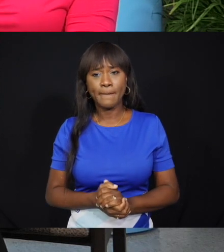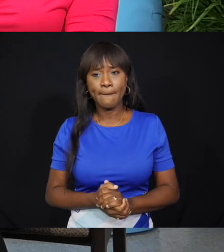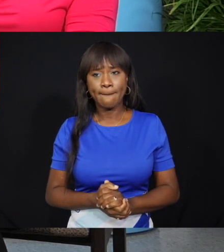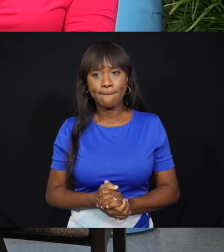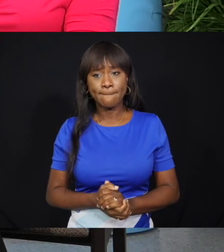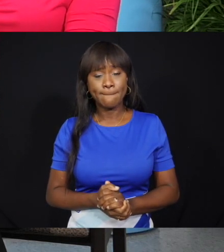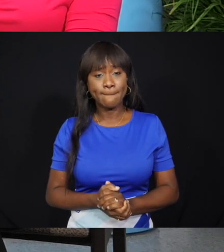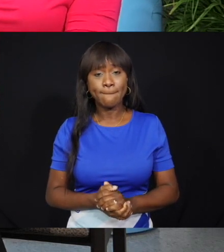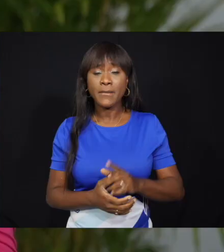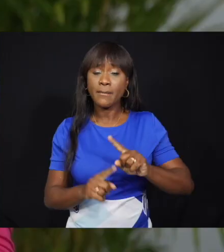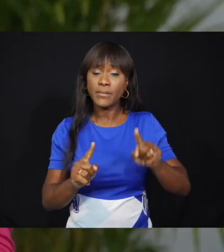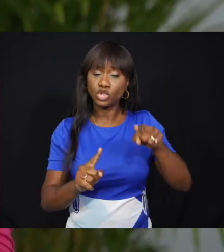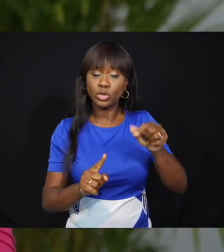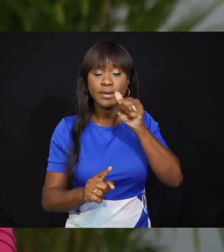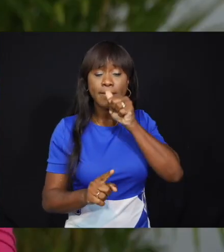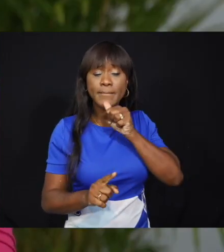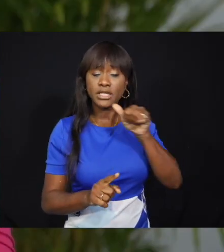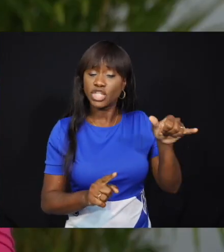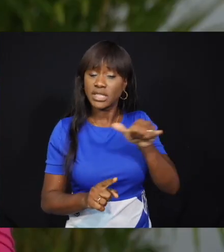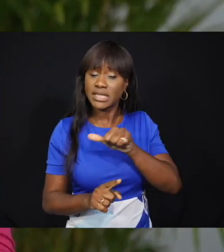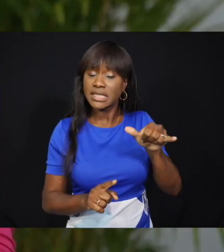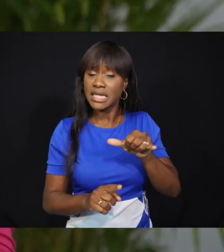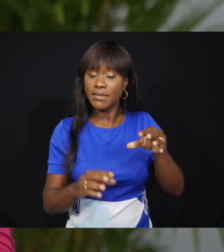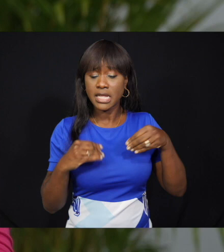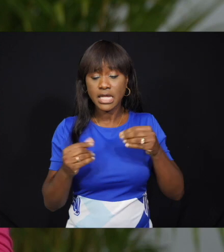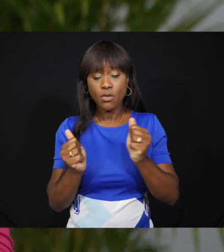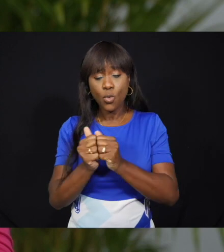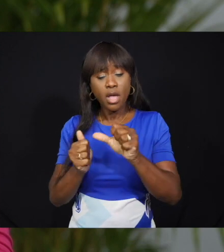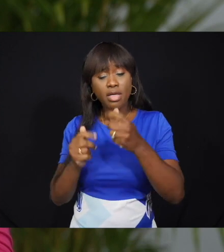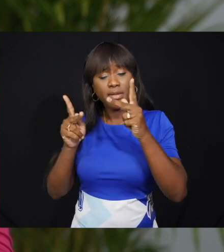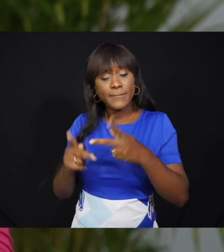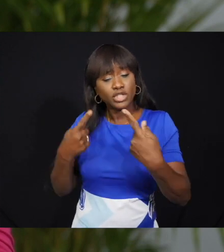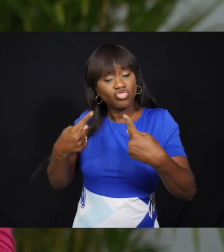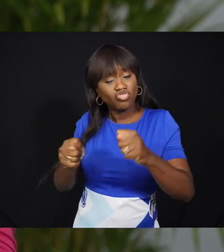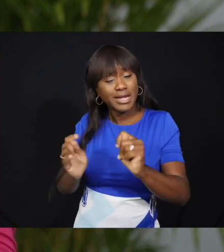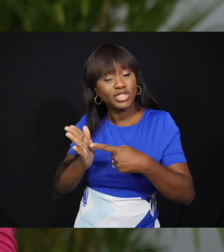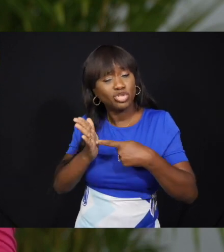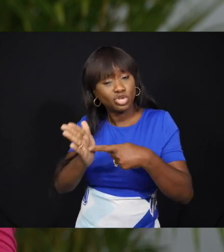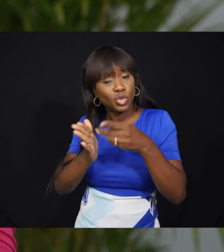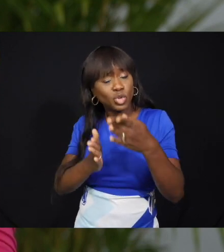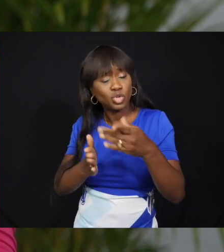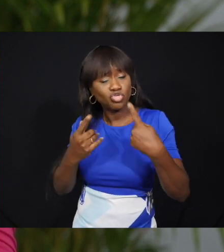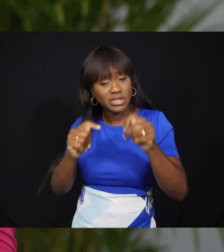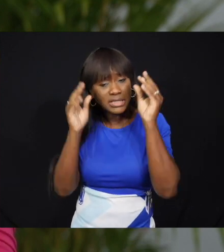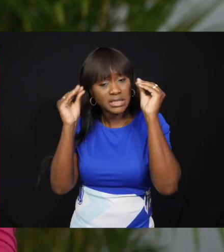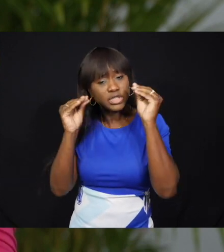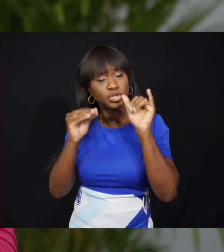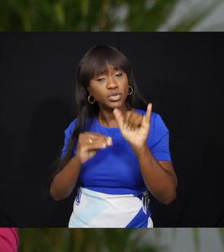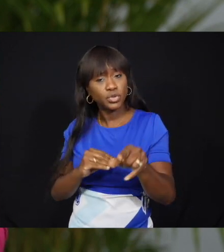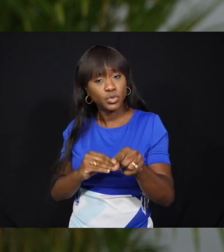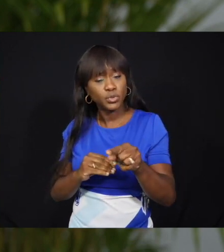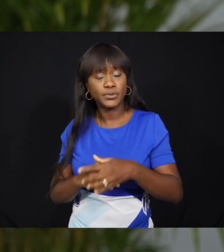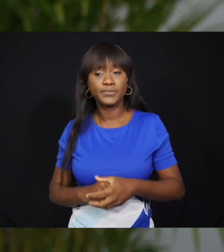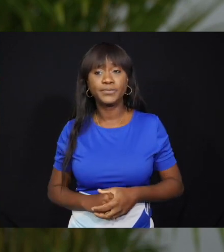process. You're not alone. You're not the only one engaging in this. The ones who, you